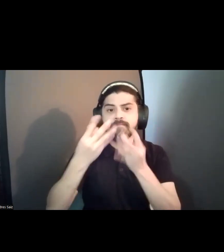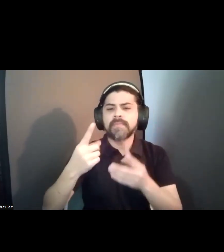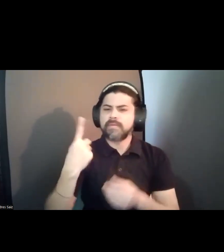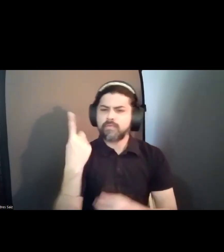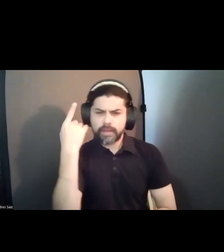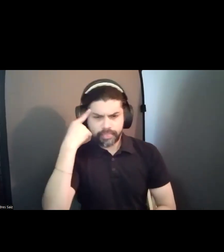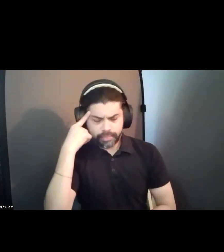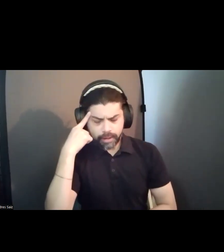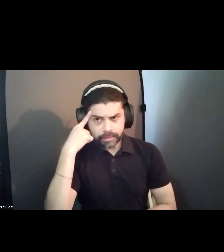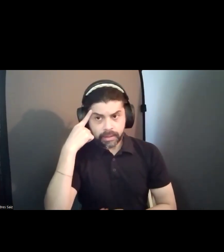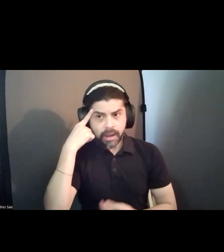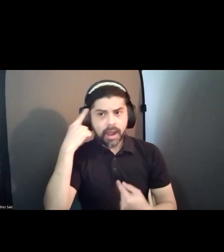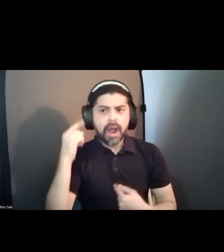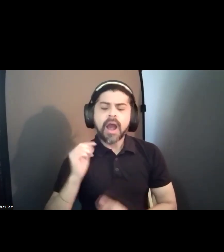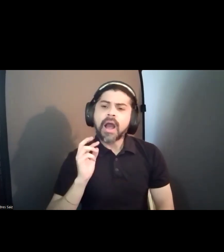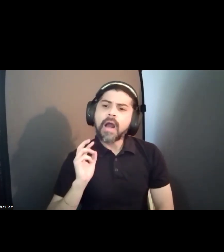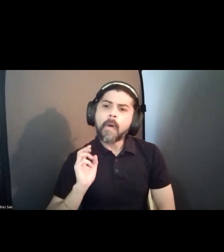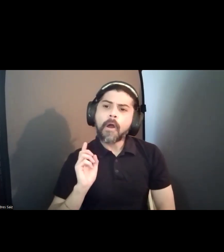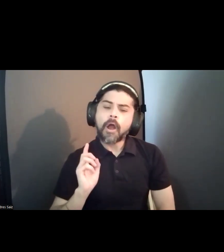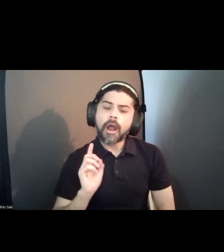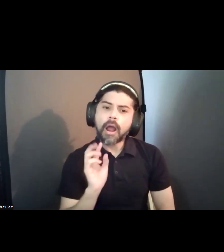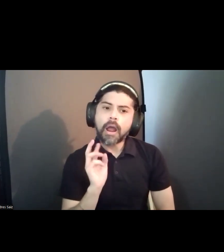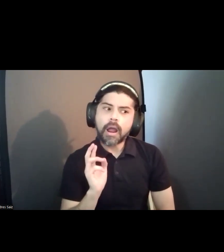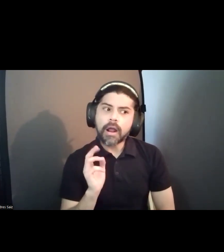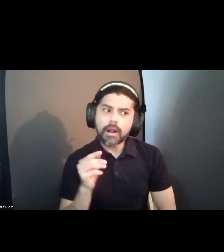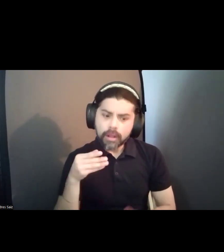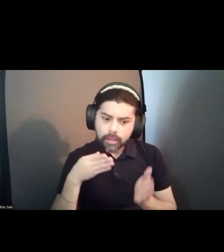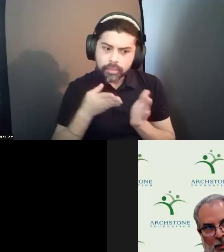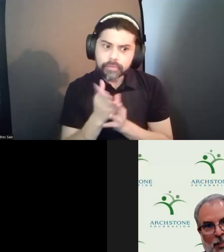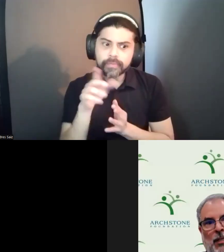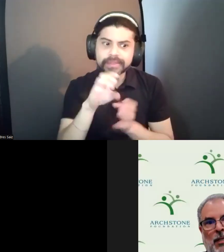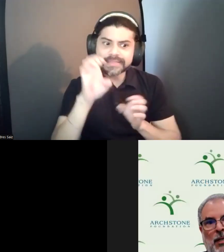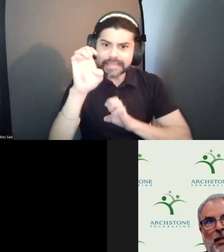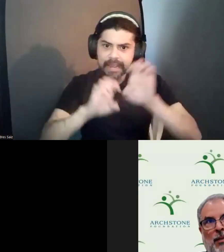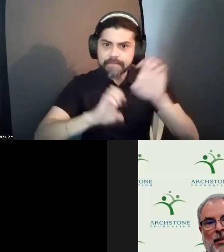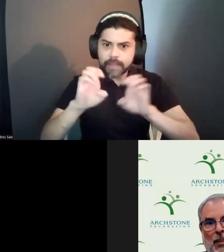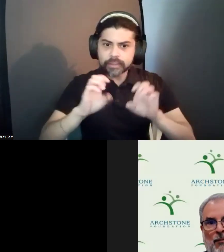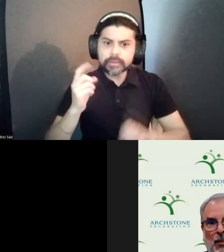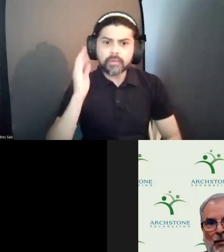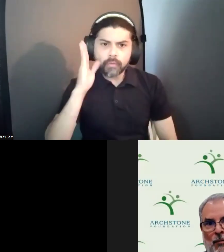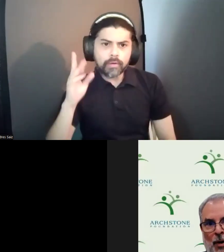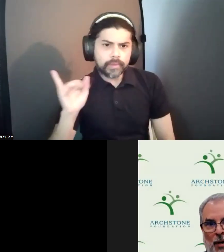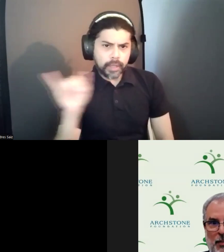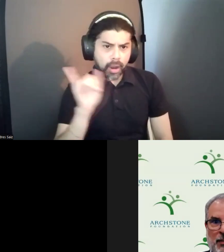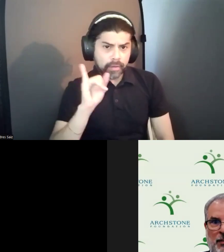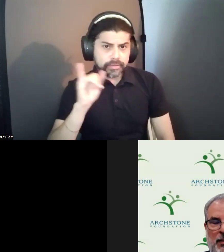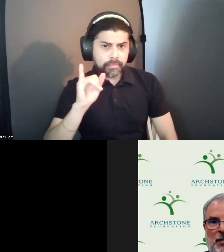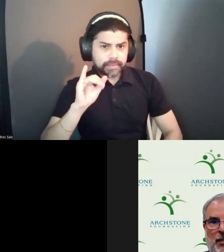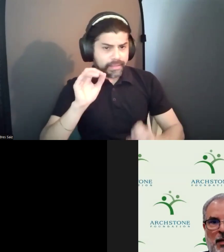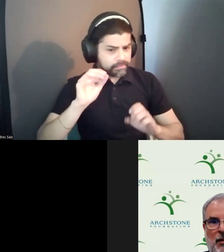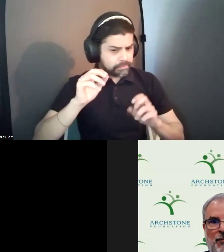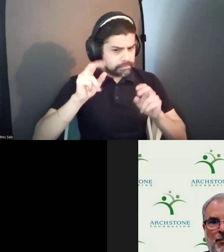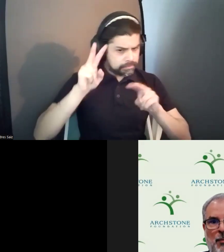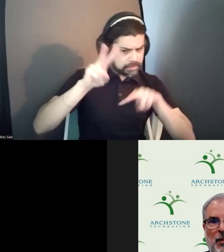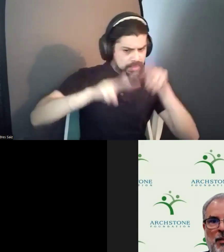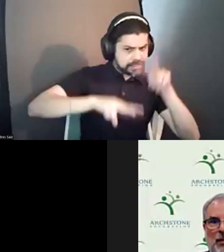is sort of, are we through this evaluation, are we also assessing the level of awareness and